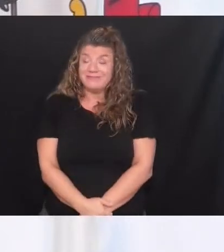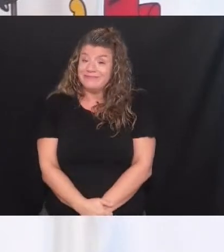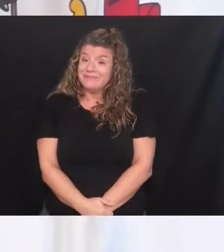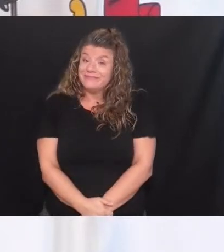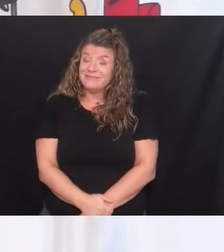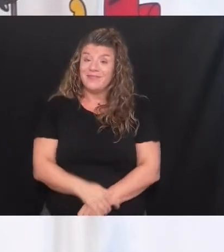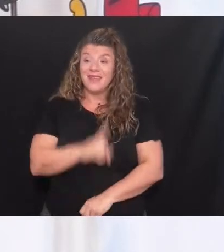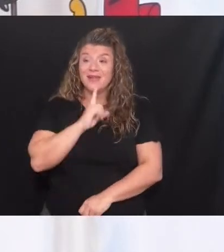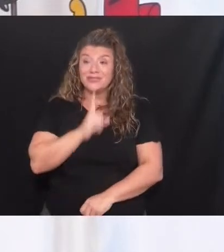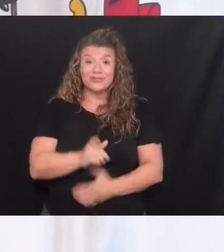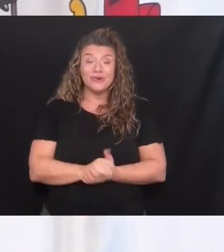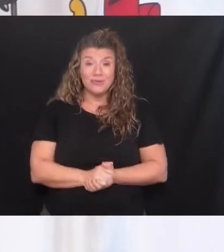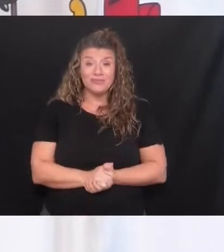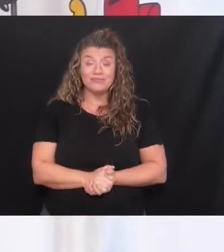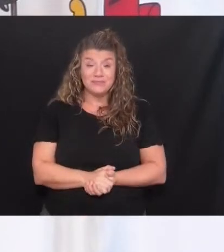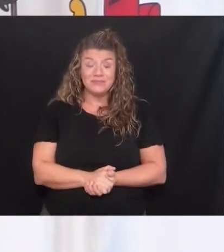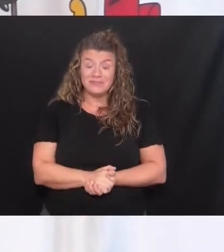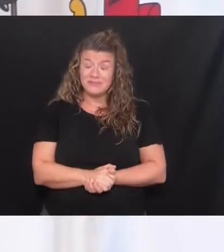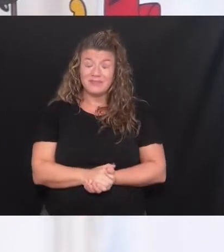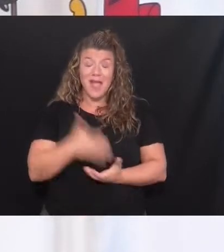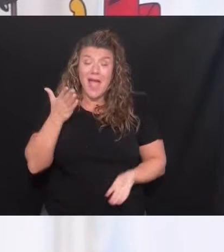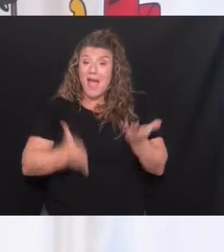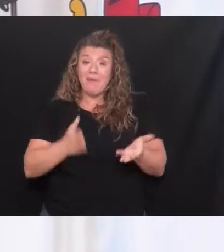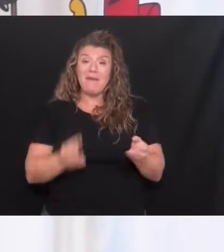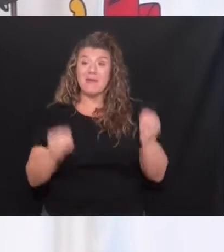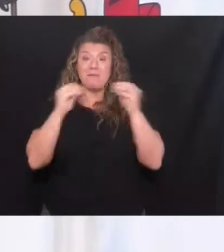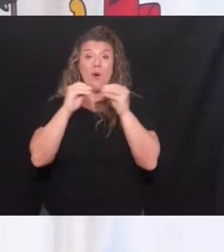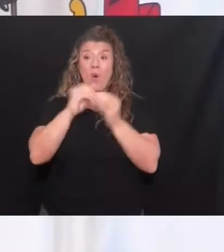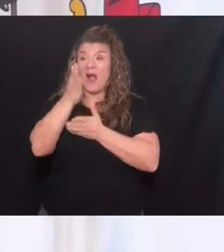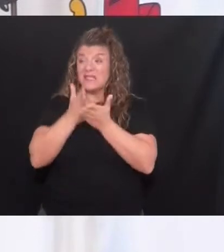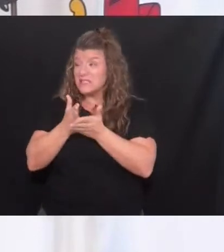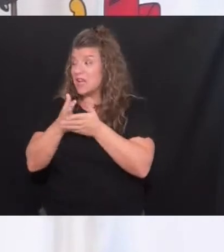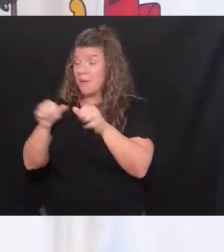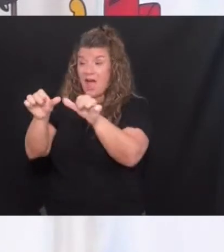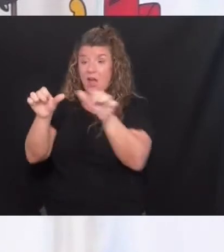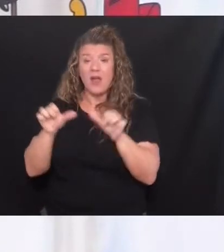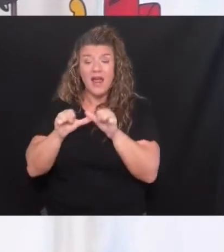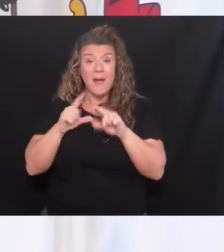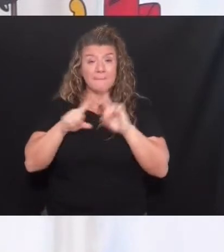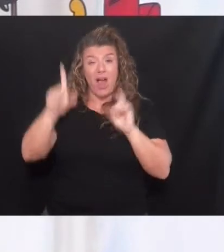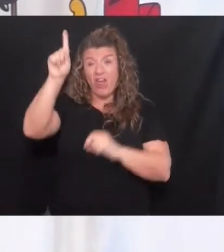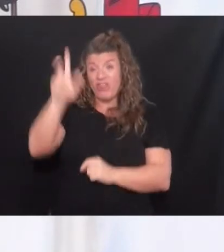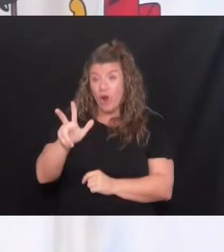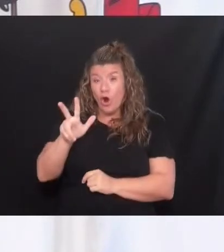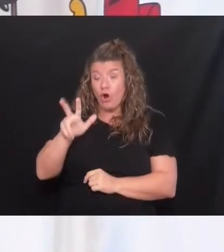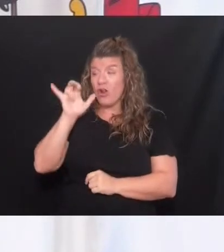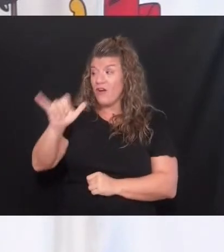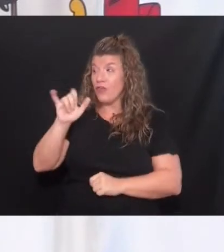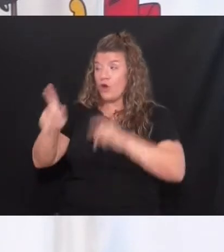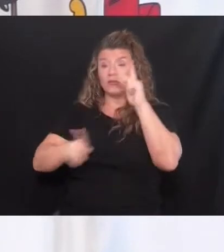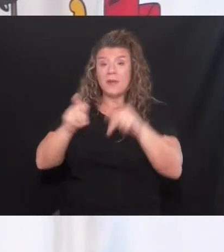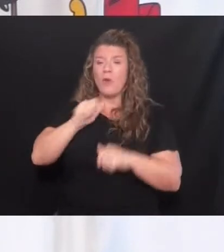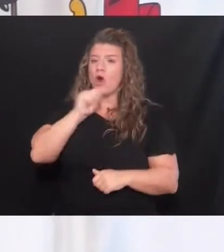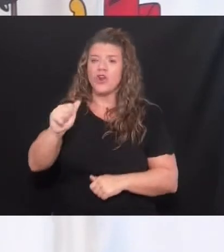true. And it may even be more in certain places, but a third of those folks aren't vaccinated. So, Kathy, the only thing that